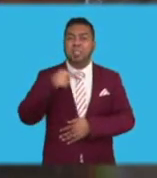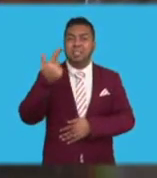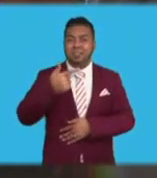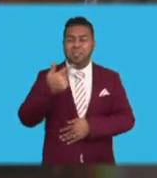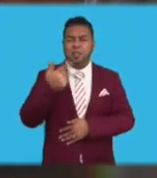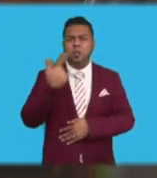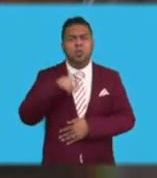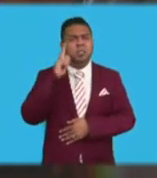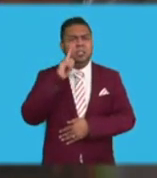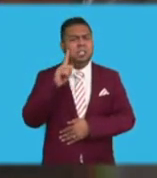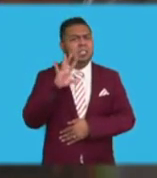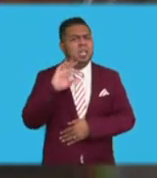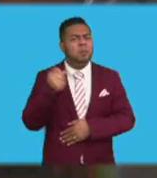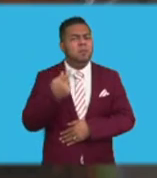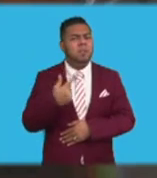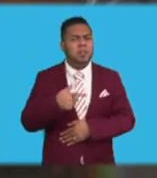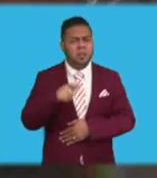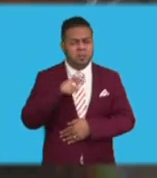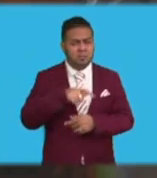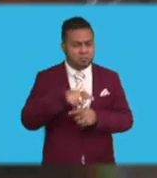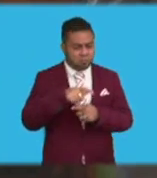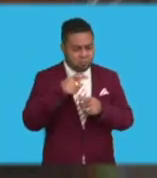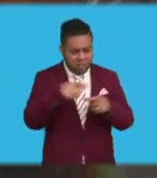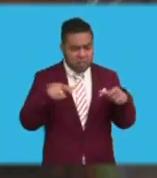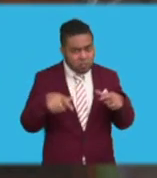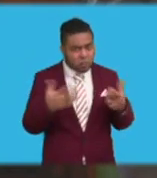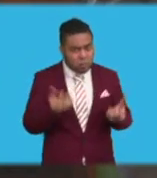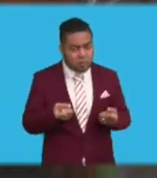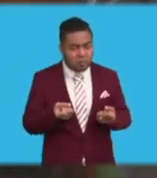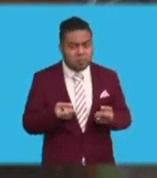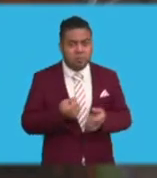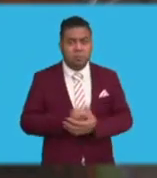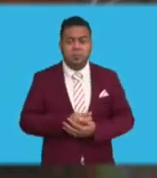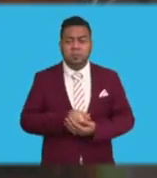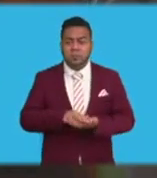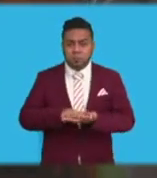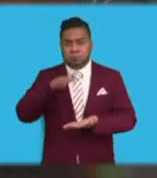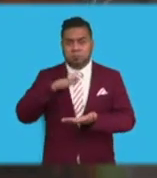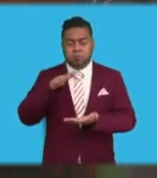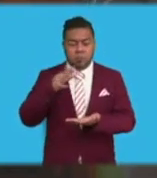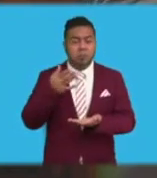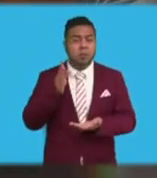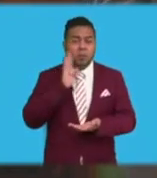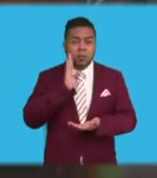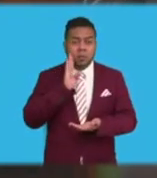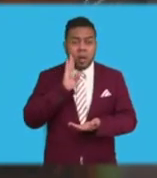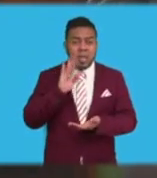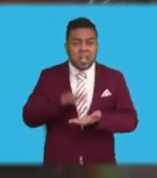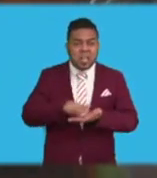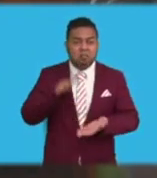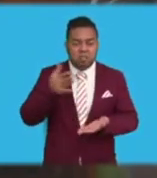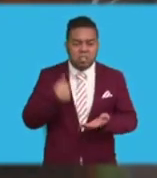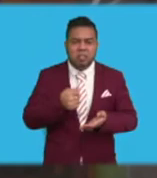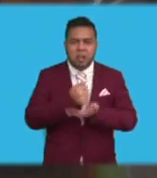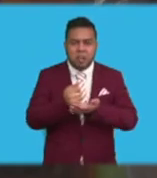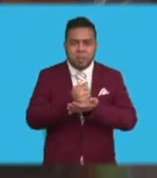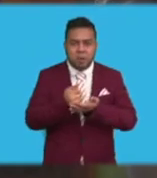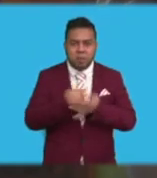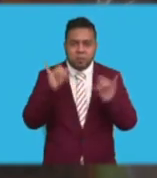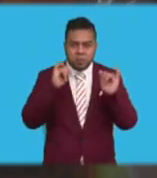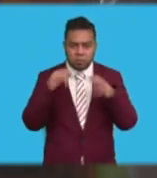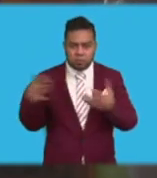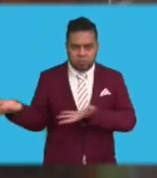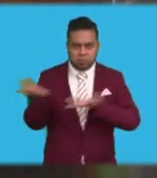were mediated rose from 1,128 to 1,436. That is an increase in number of cases by